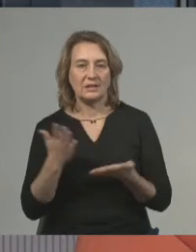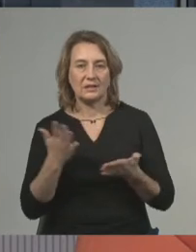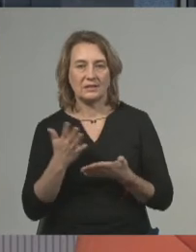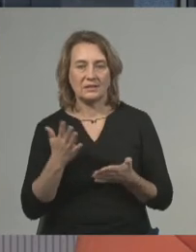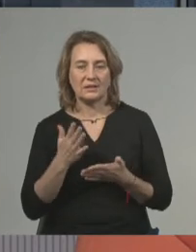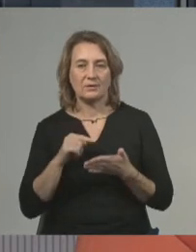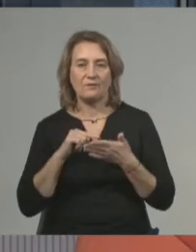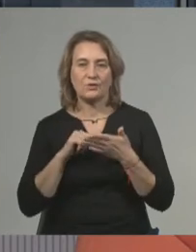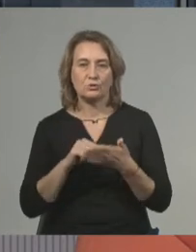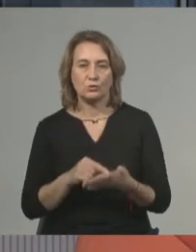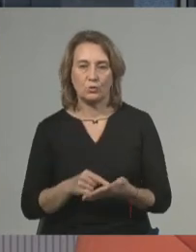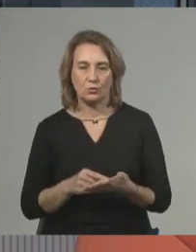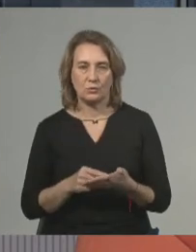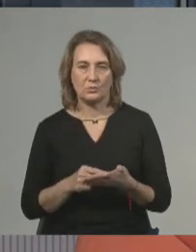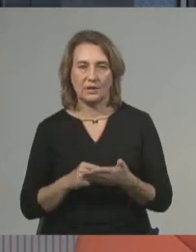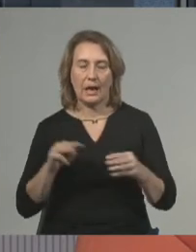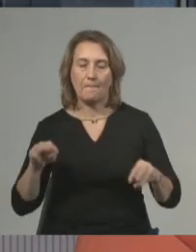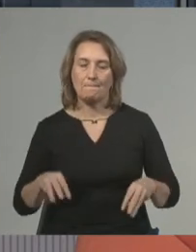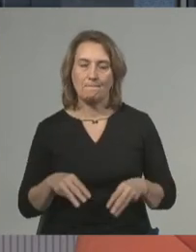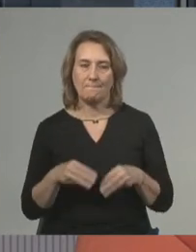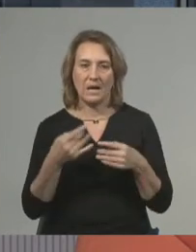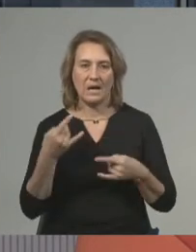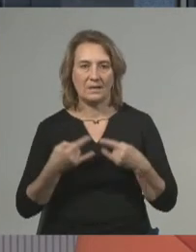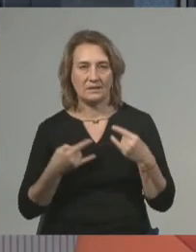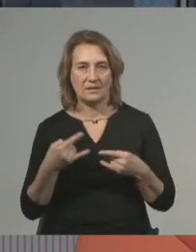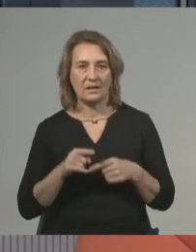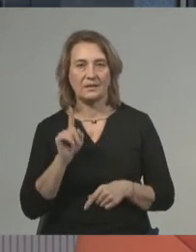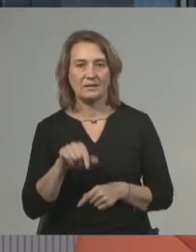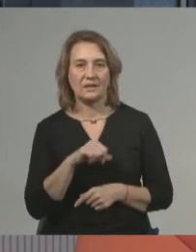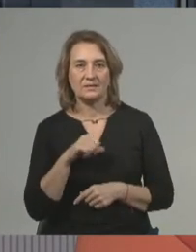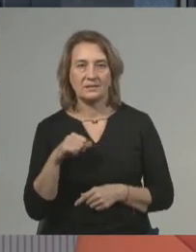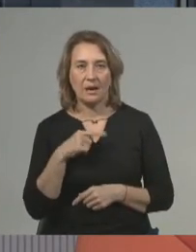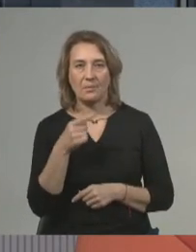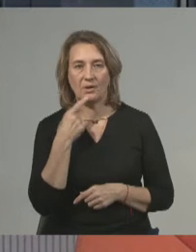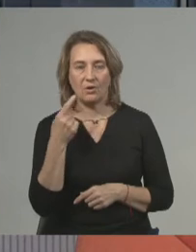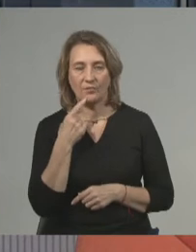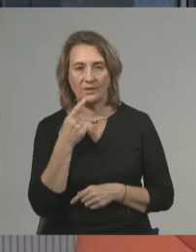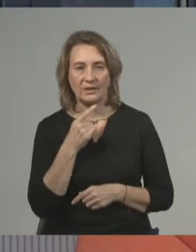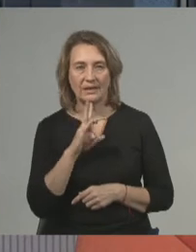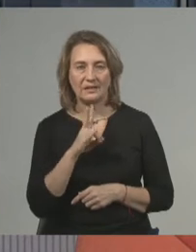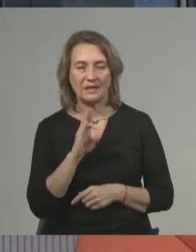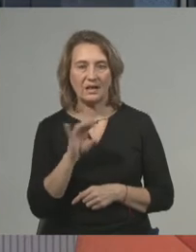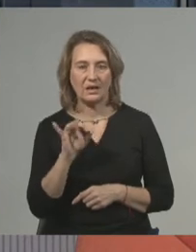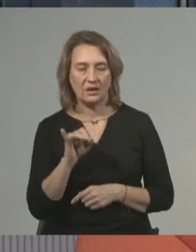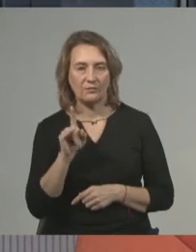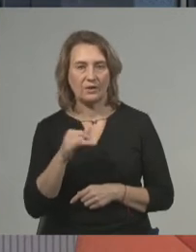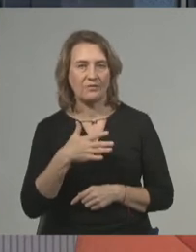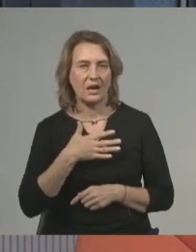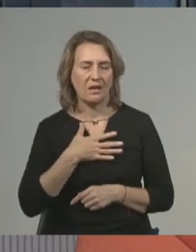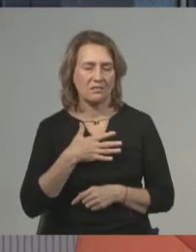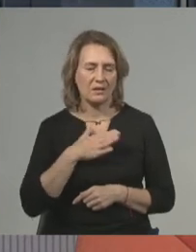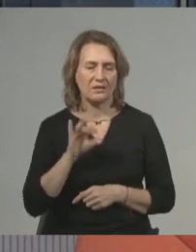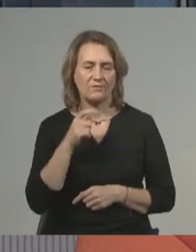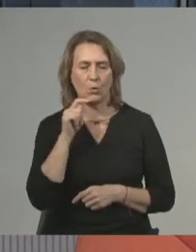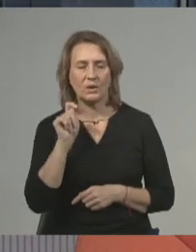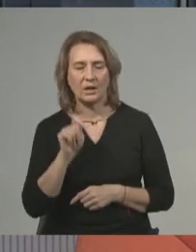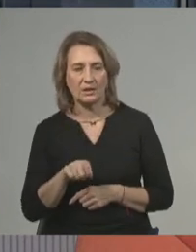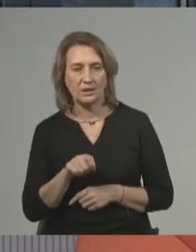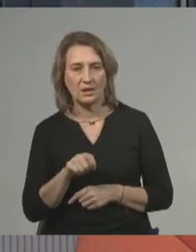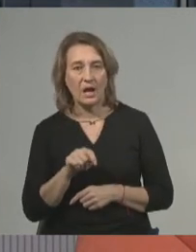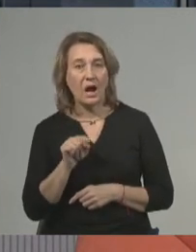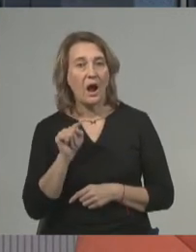from all the different countries that are here in nicaragua el salvador canada and ukraine for example we we need to have